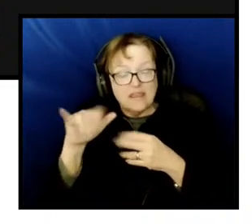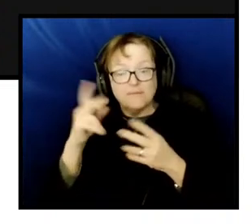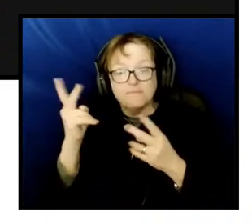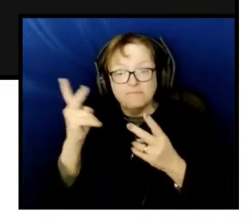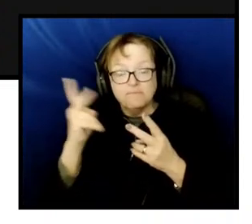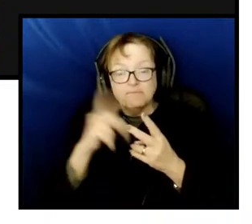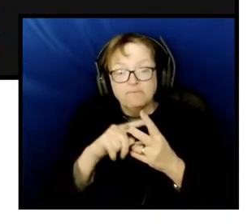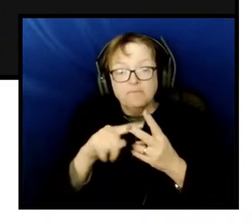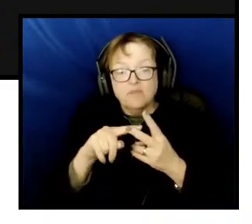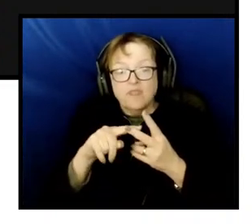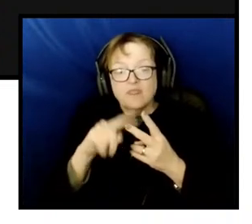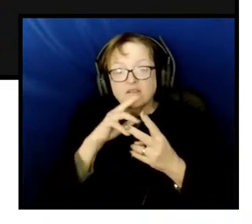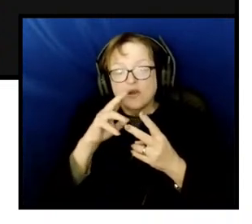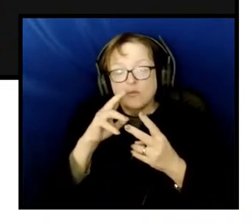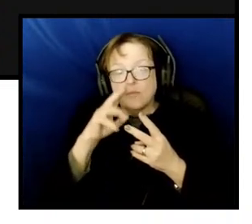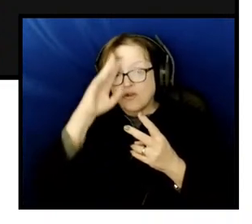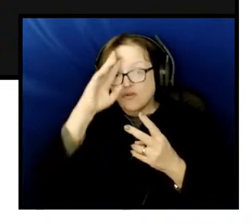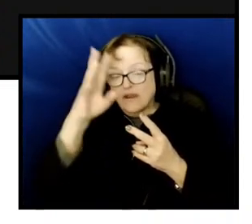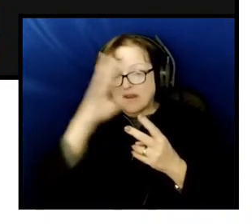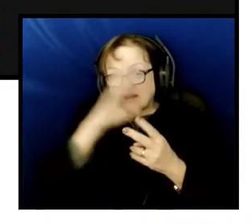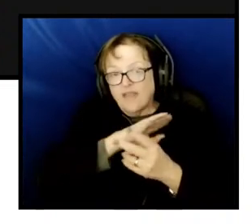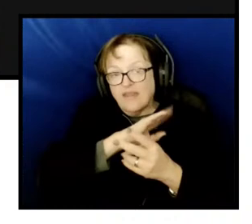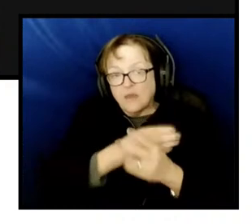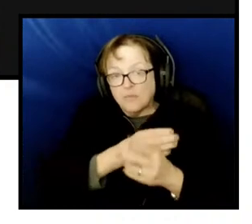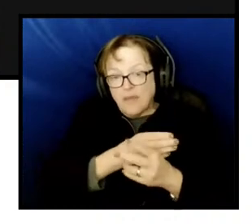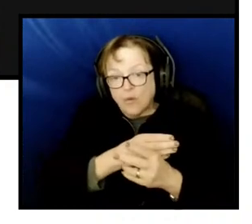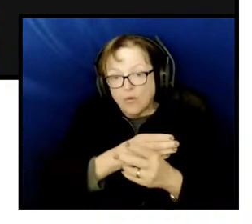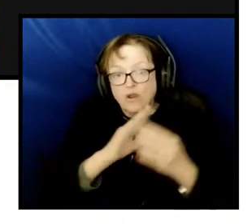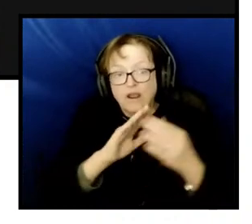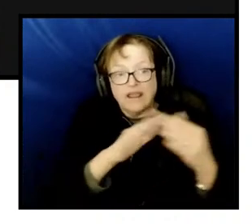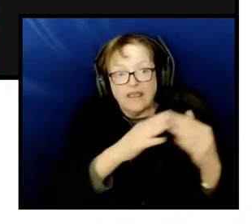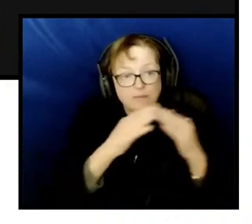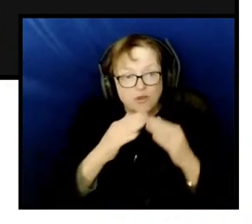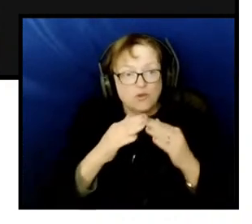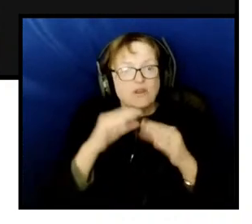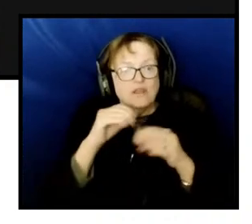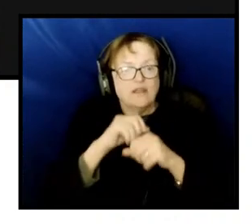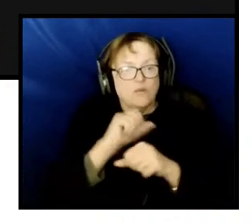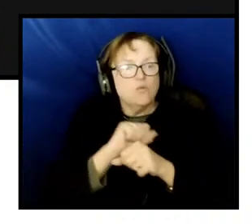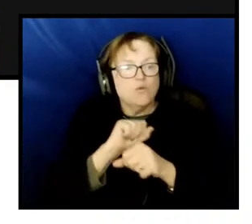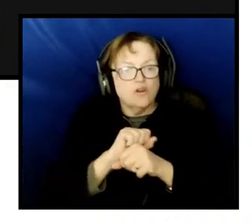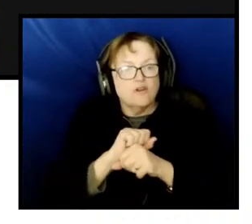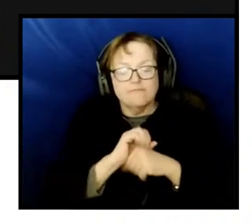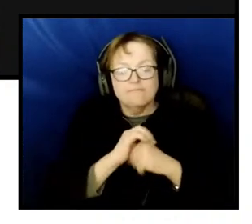Black creativity, Black power, and Black fluidity in their work.